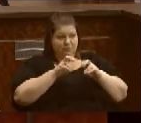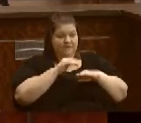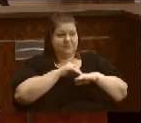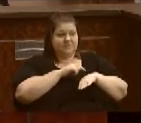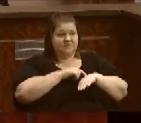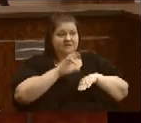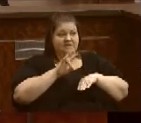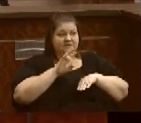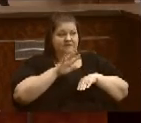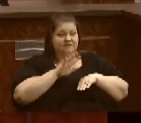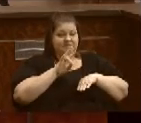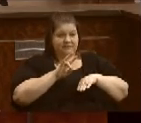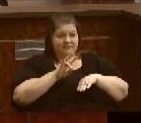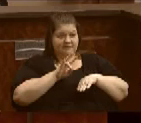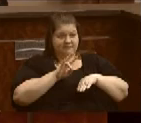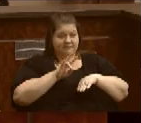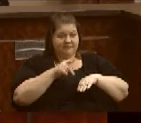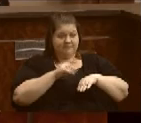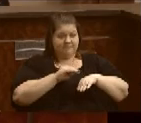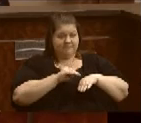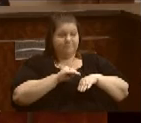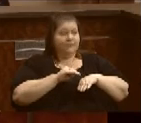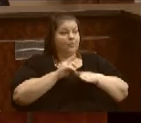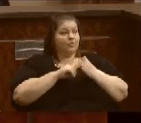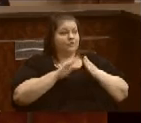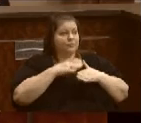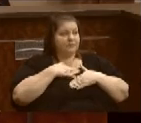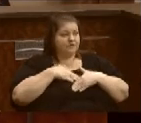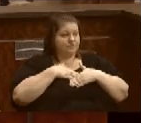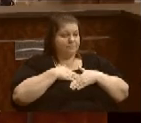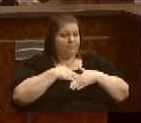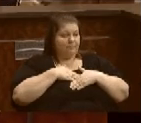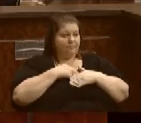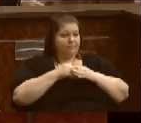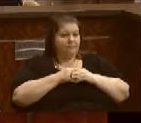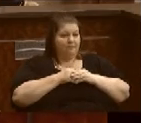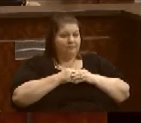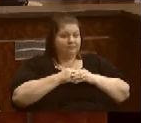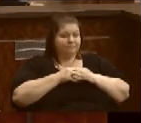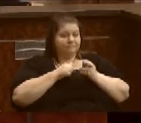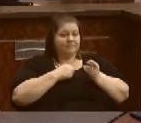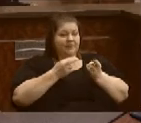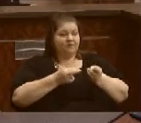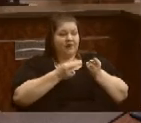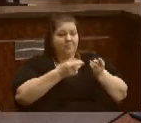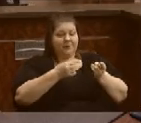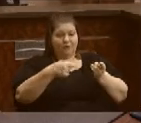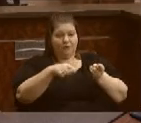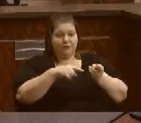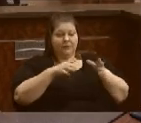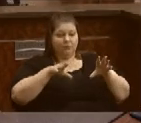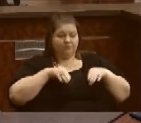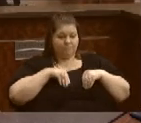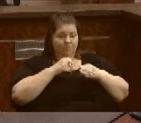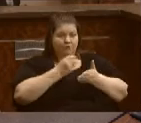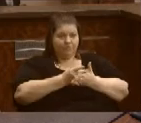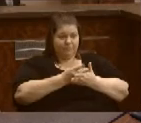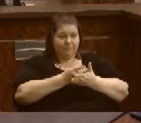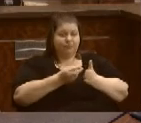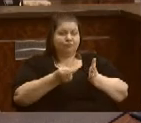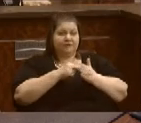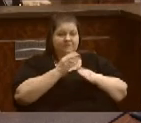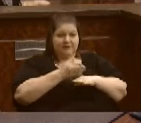7:57. What's the pleasure of the council? Mr. President. Yes, Ms. Query. I recommend that we approve the